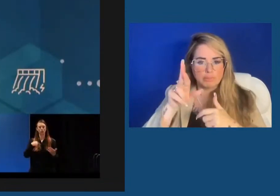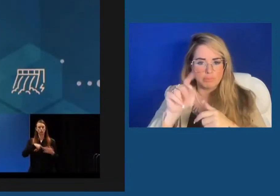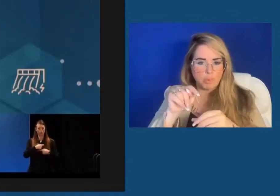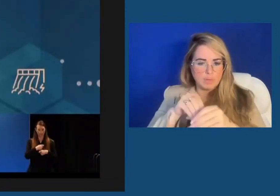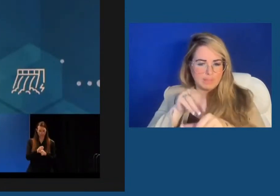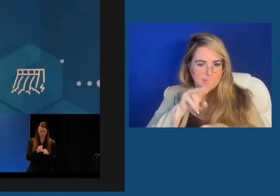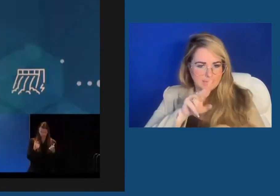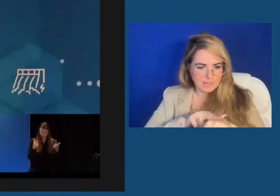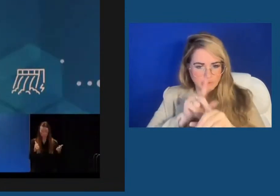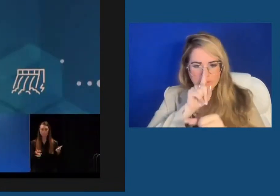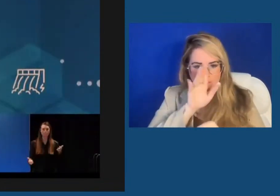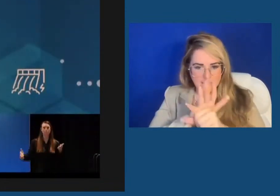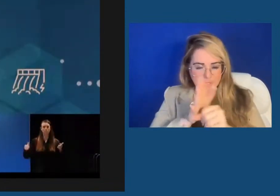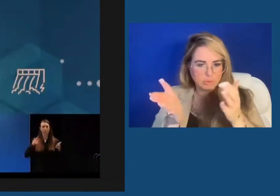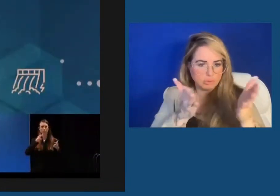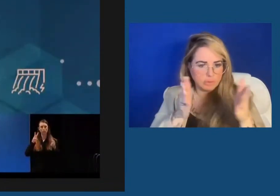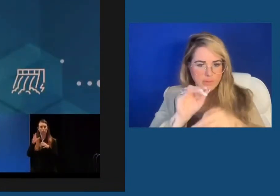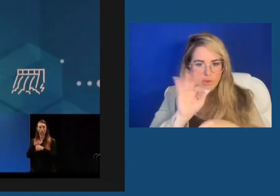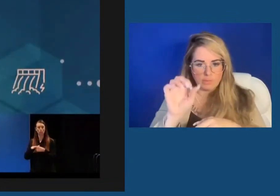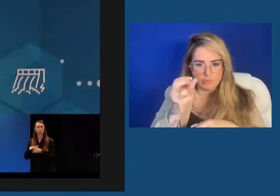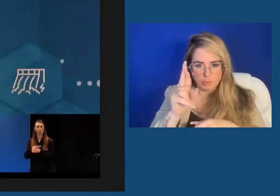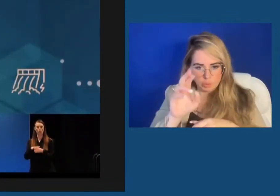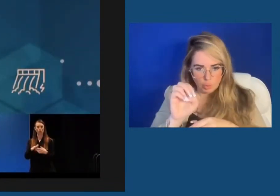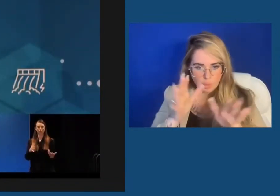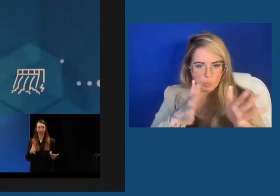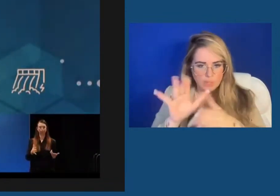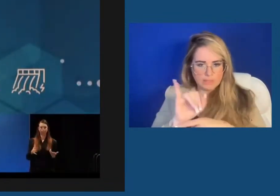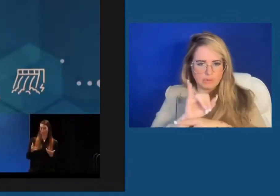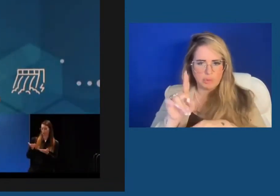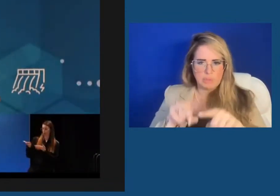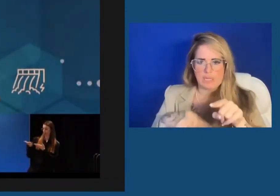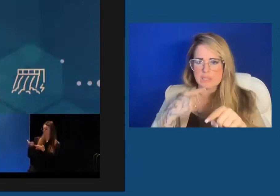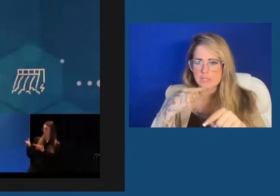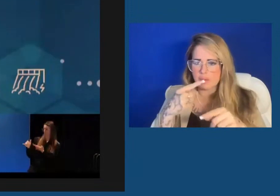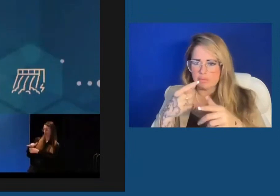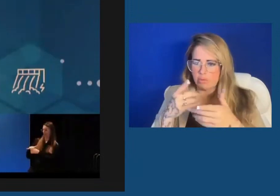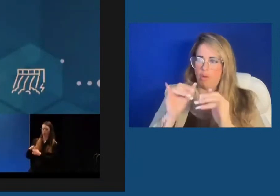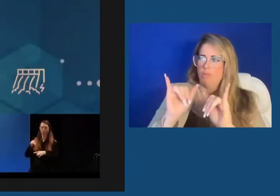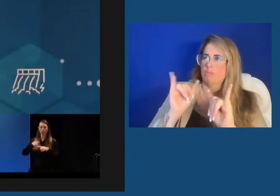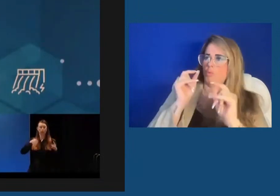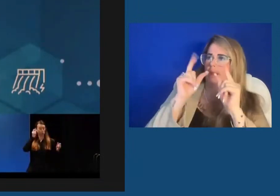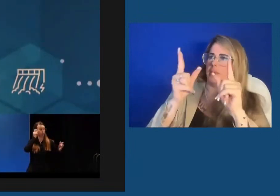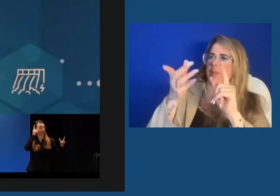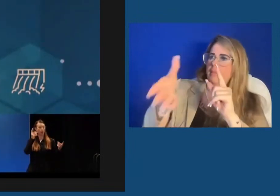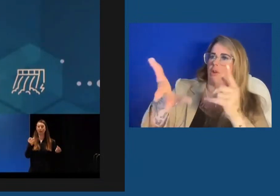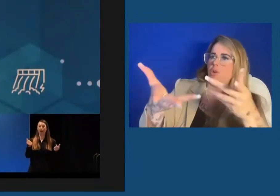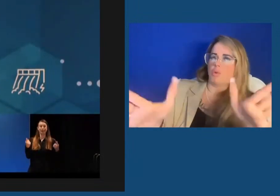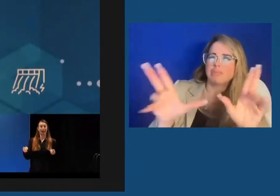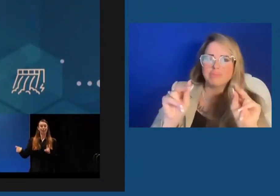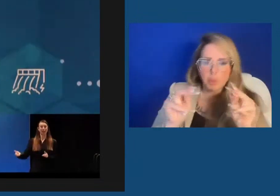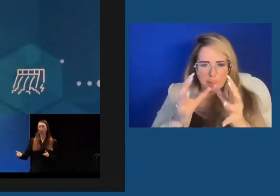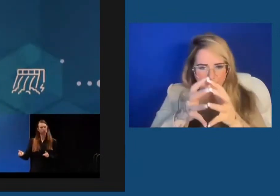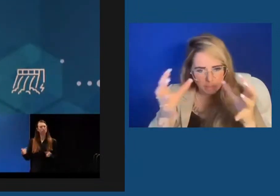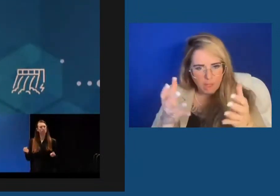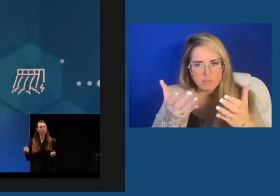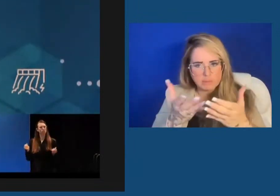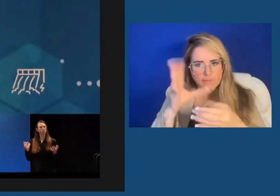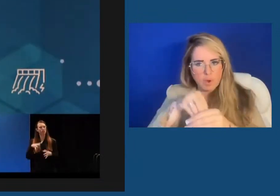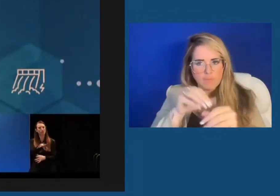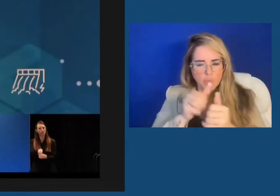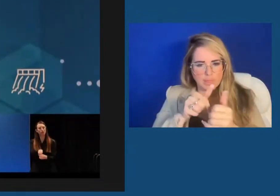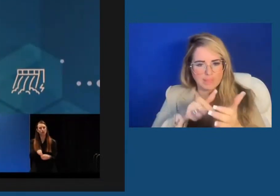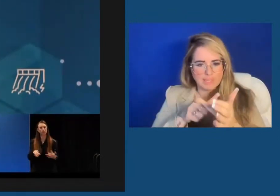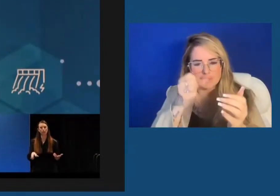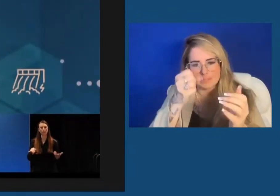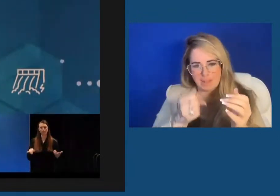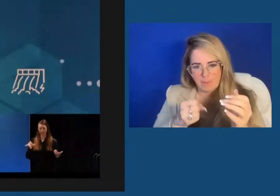to servicing the offshore wind industry. You can't just say all of a sudden wake up and they're there. There's a lot involved in this. That'll be at the South Brooklyn